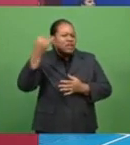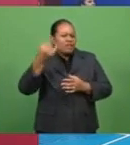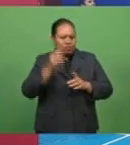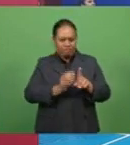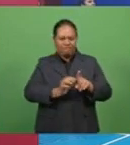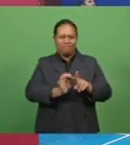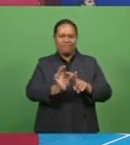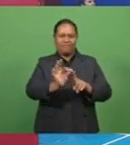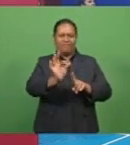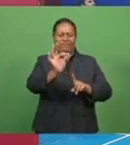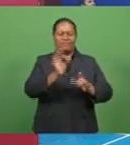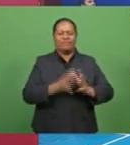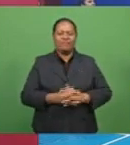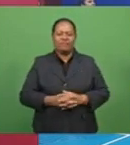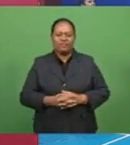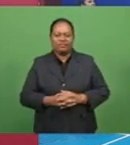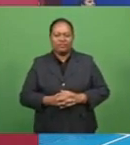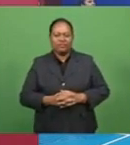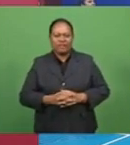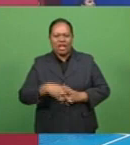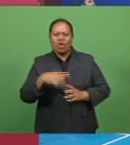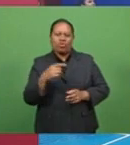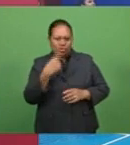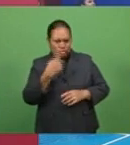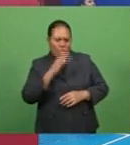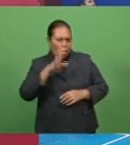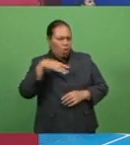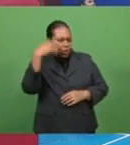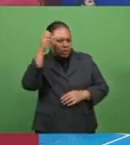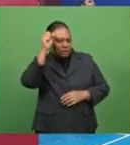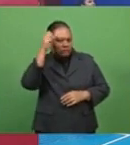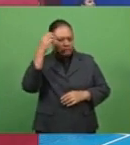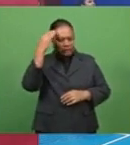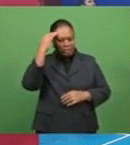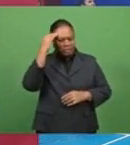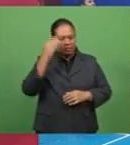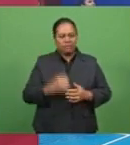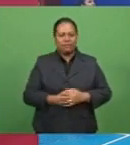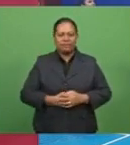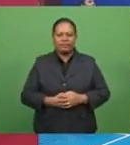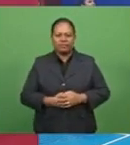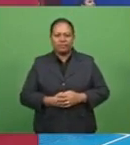progressing and which ones to keep an eye out for. So that's